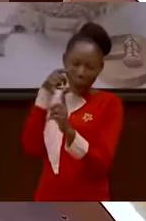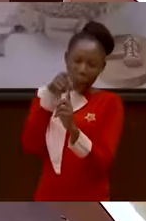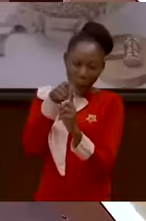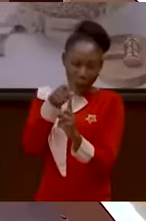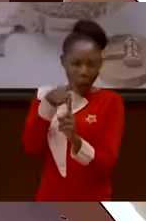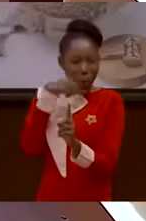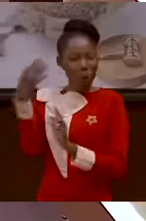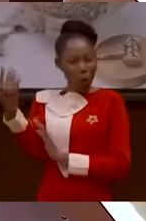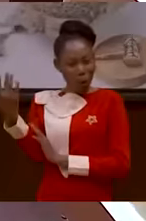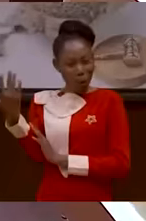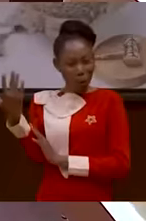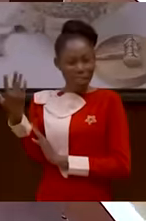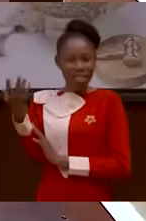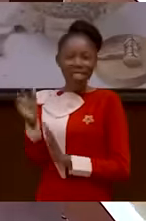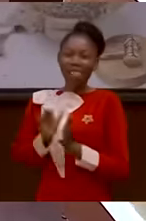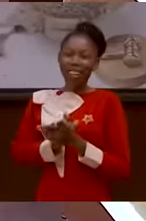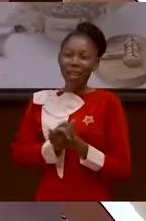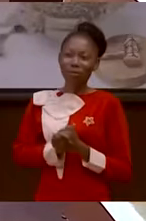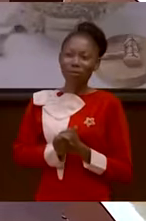talk. Please, excuse me.